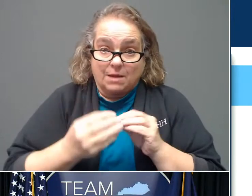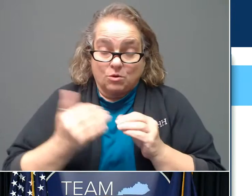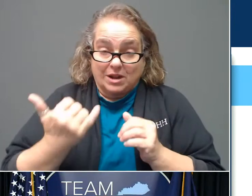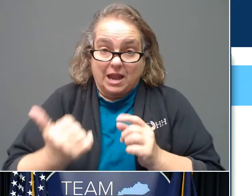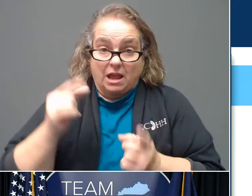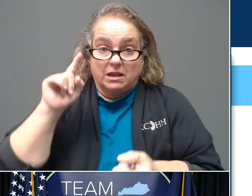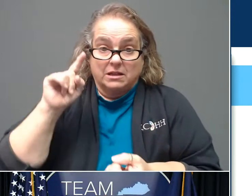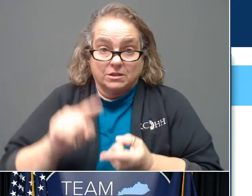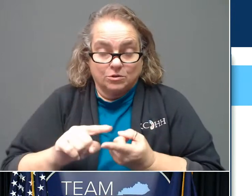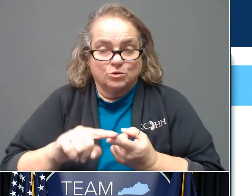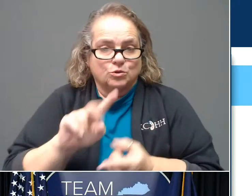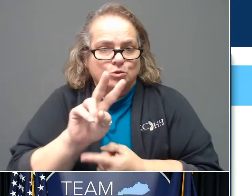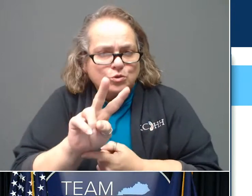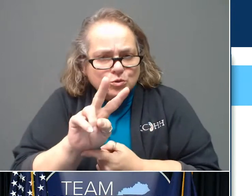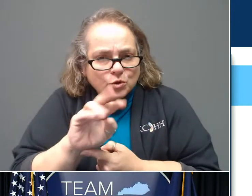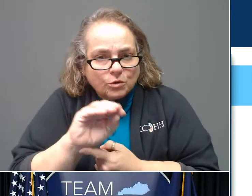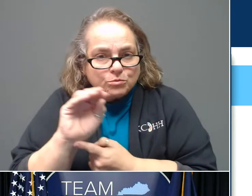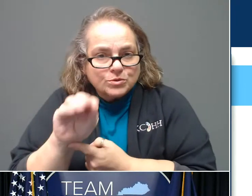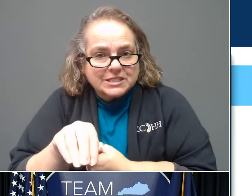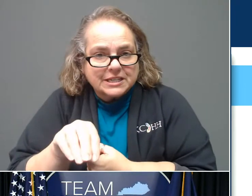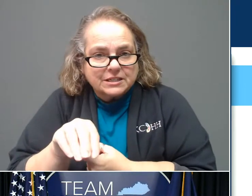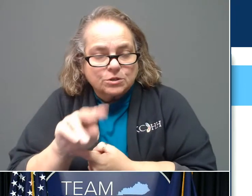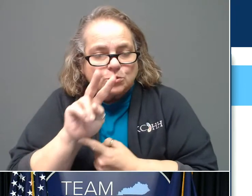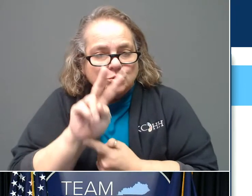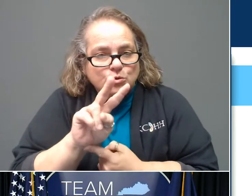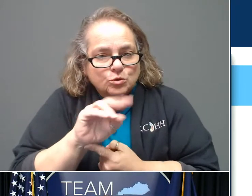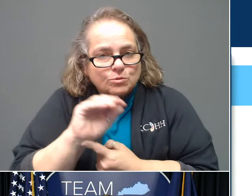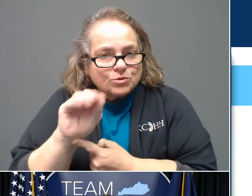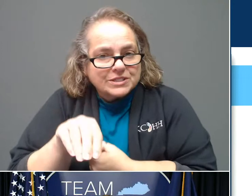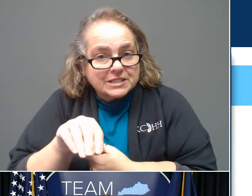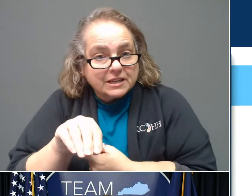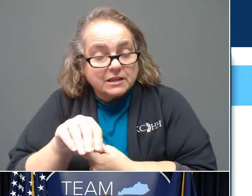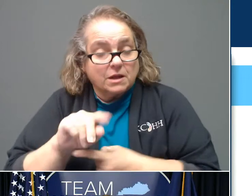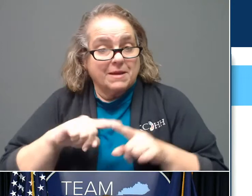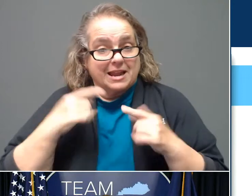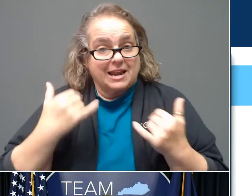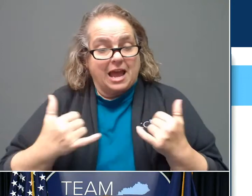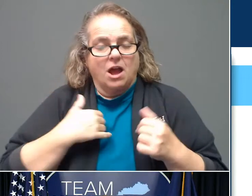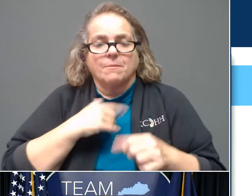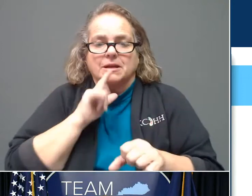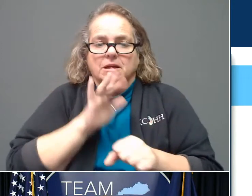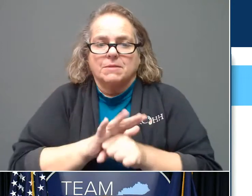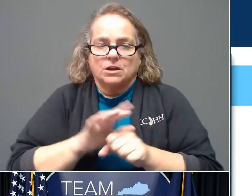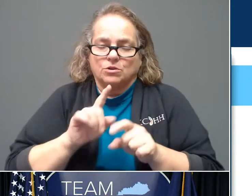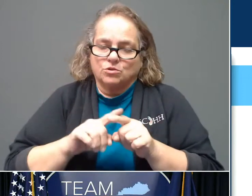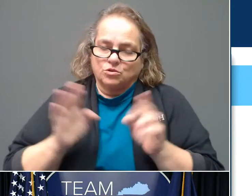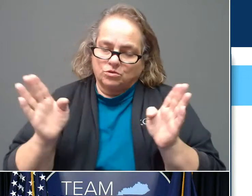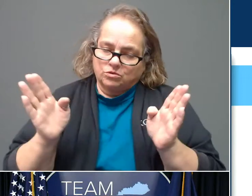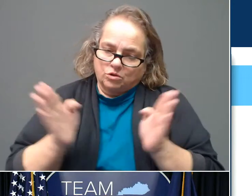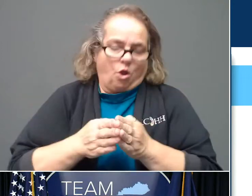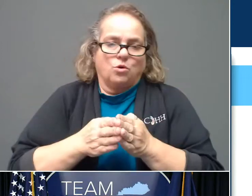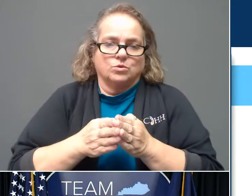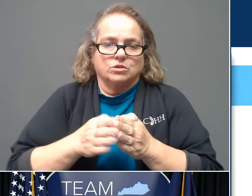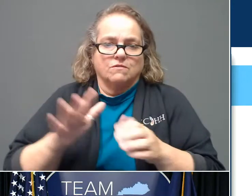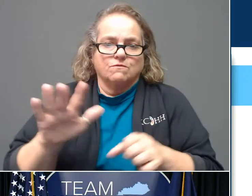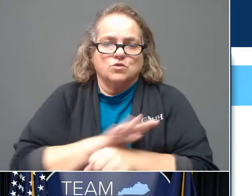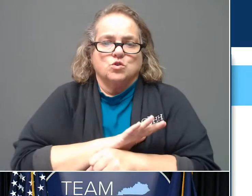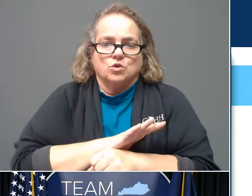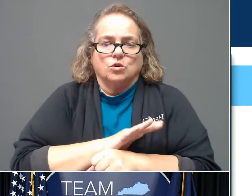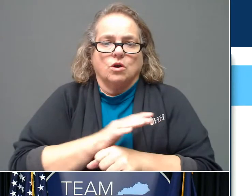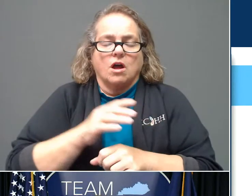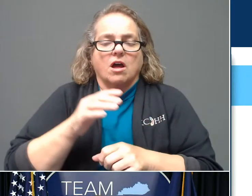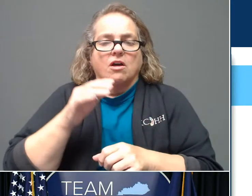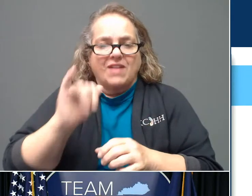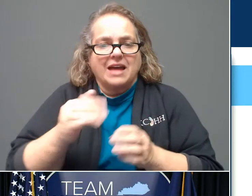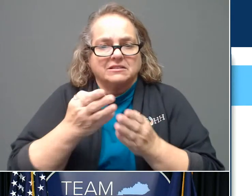2%. But we are committed to closing the digital divide for every student across this Commonwealth.